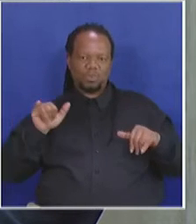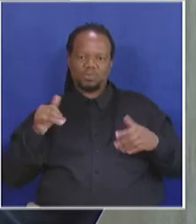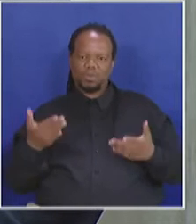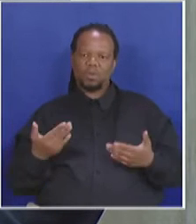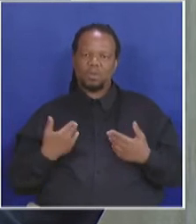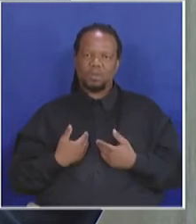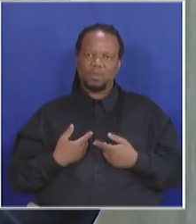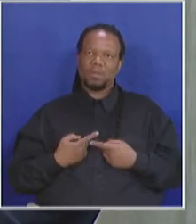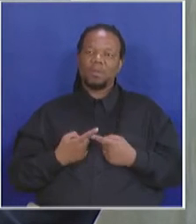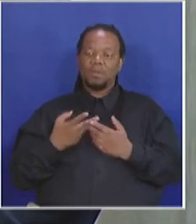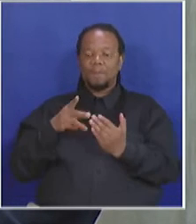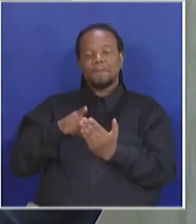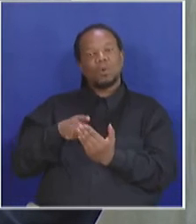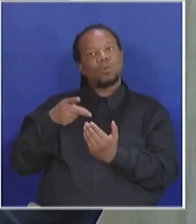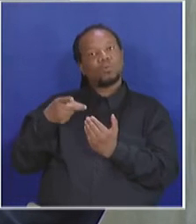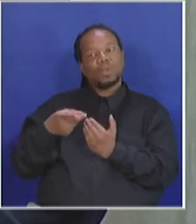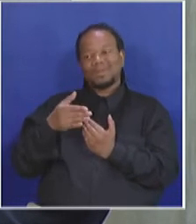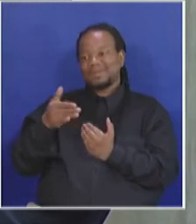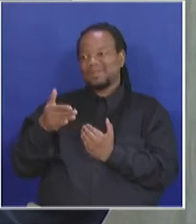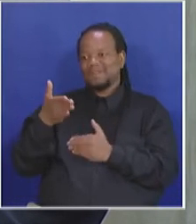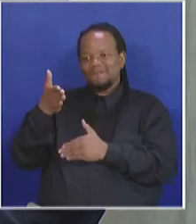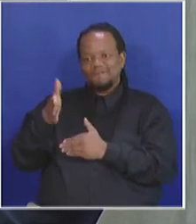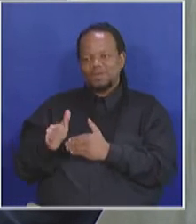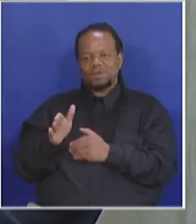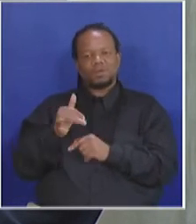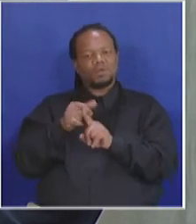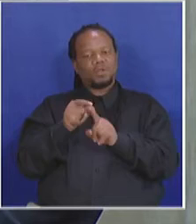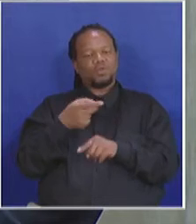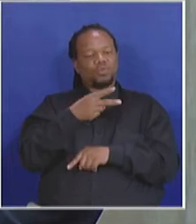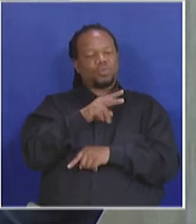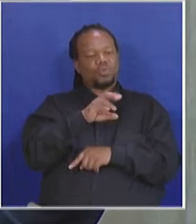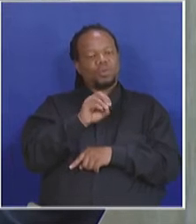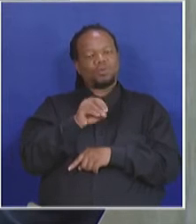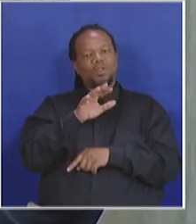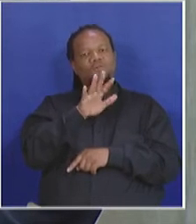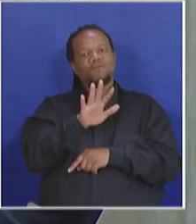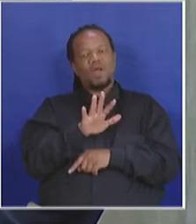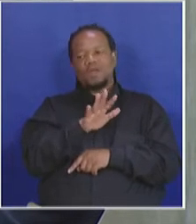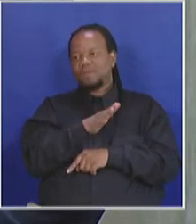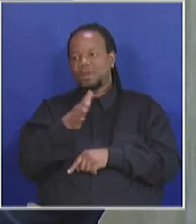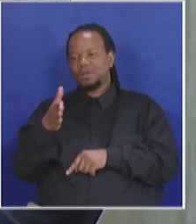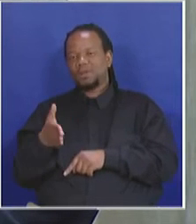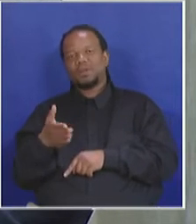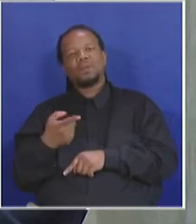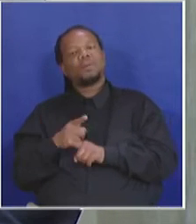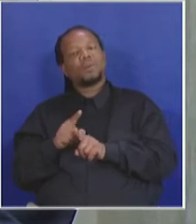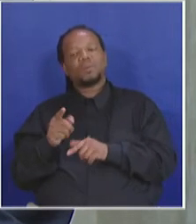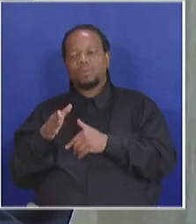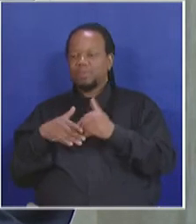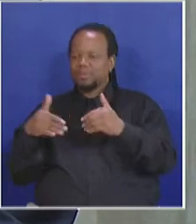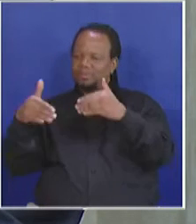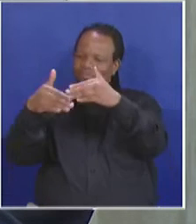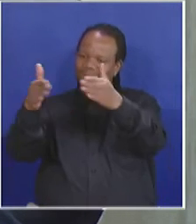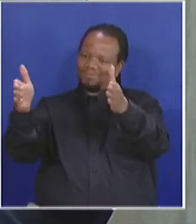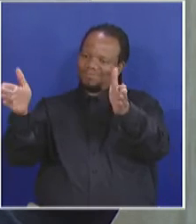is still far away from completion. It started in 2005. Whilst focusing on this bulk water project, the district